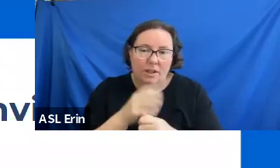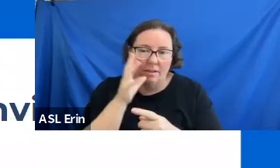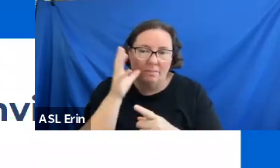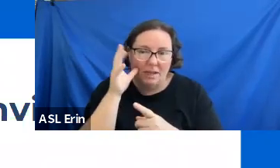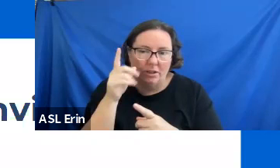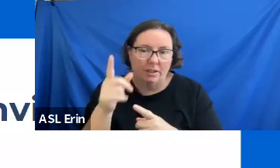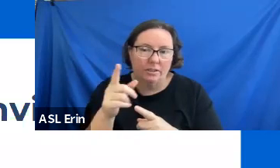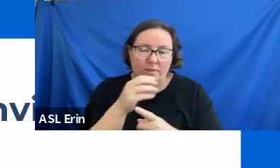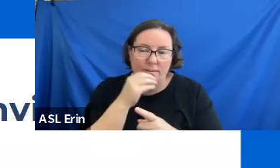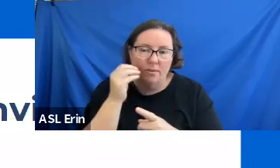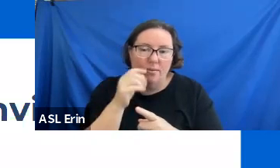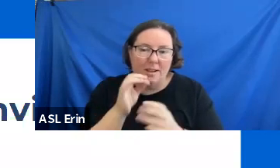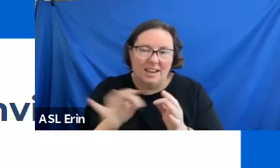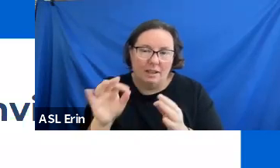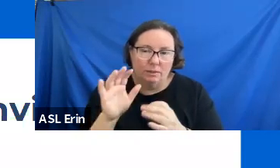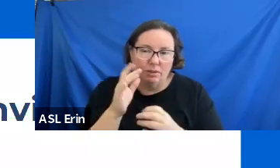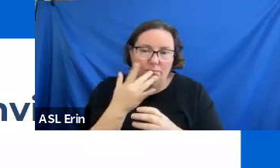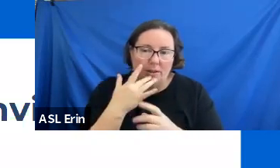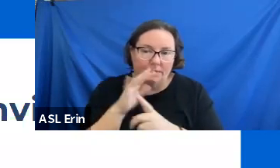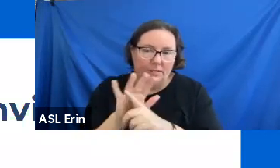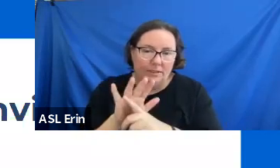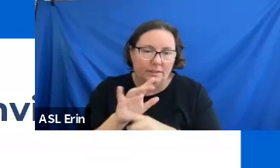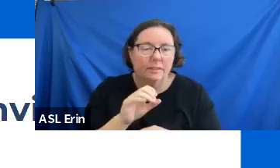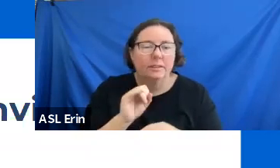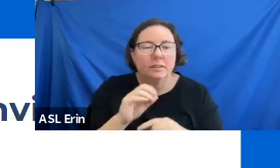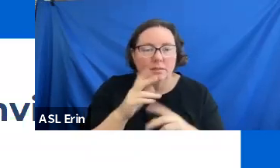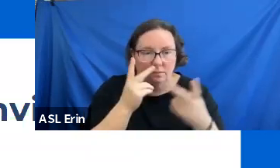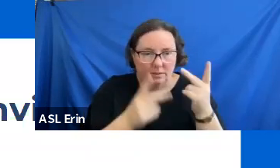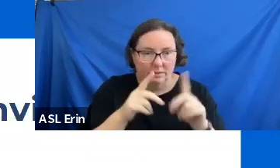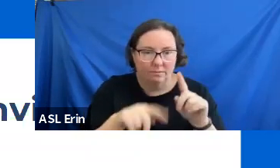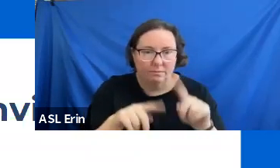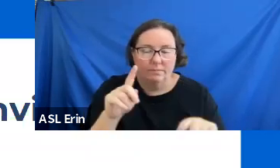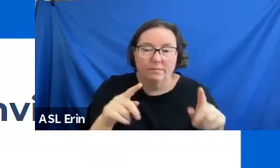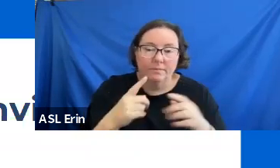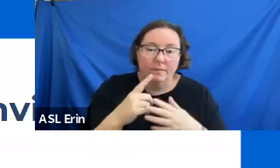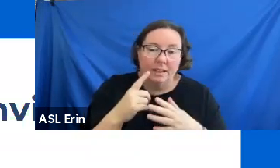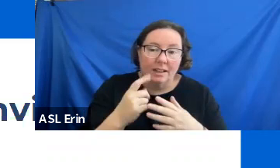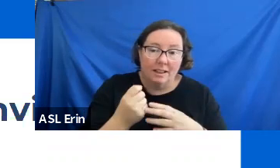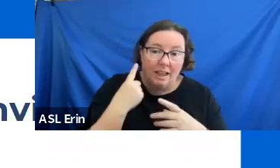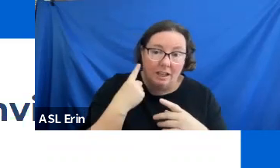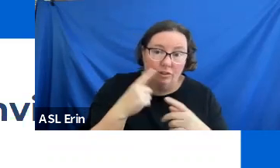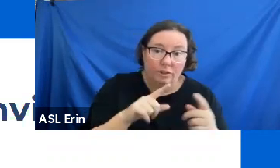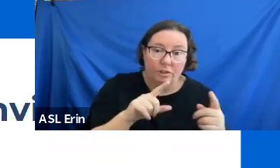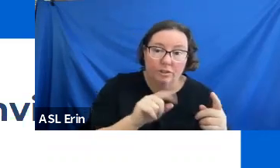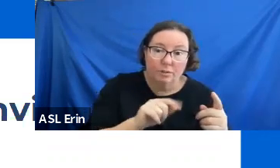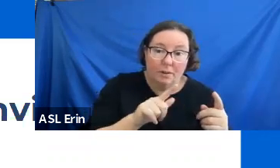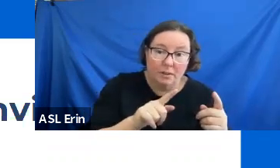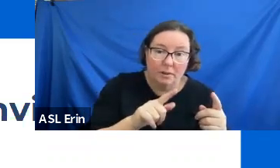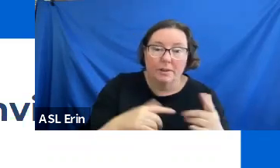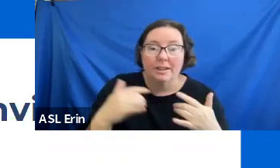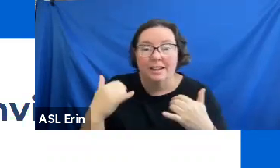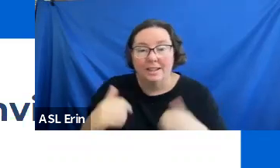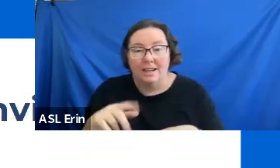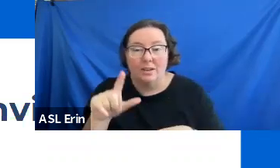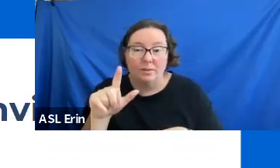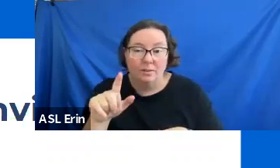language preference. So you'll see the difference between last school year 2021, this